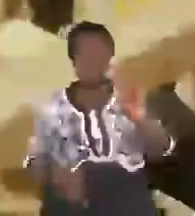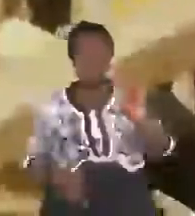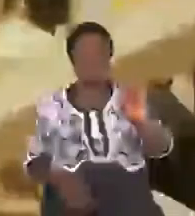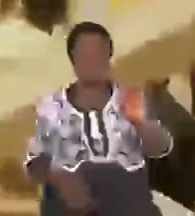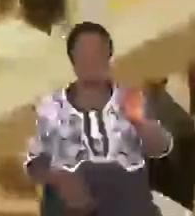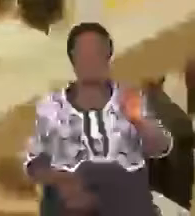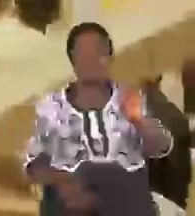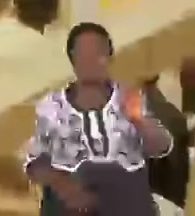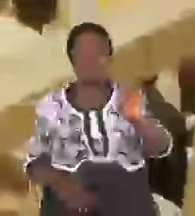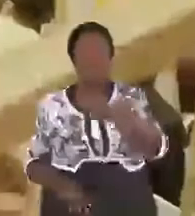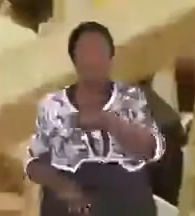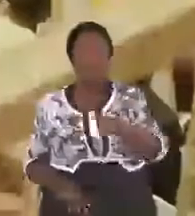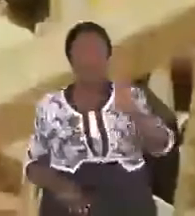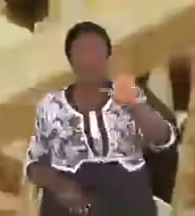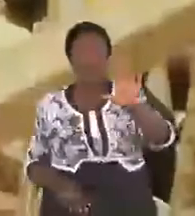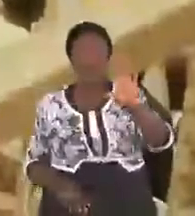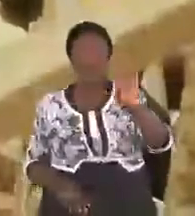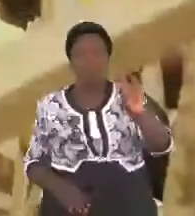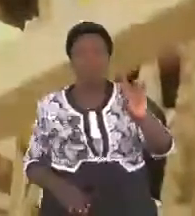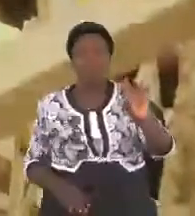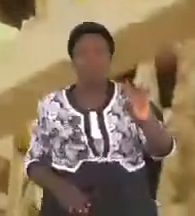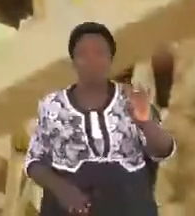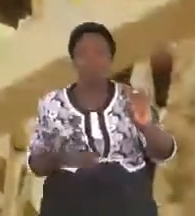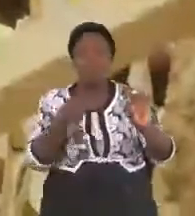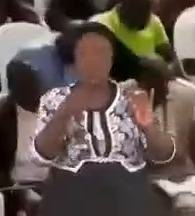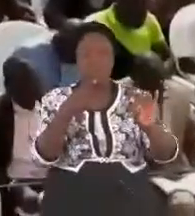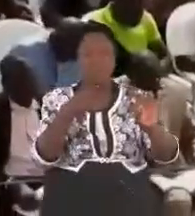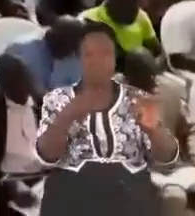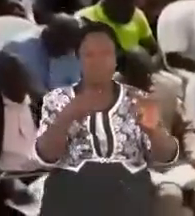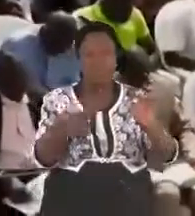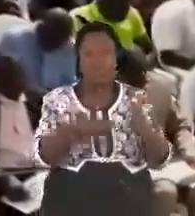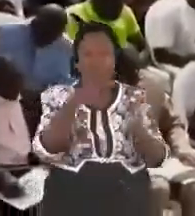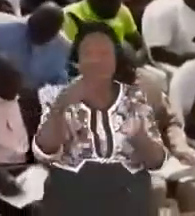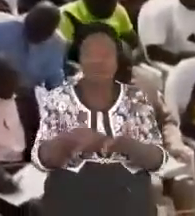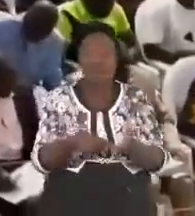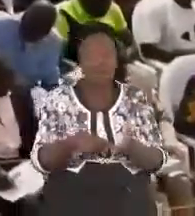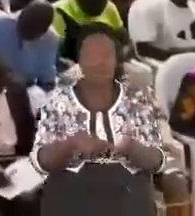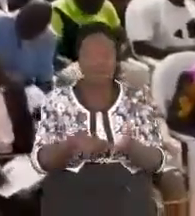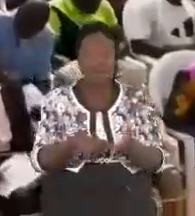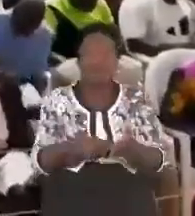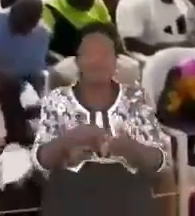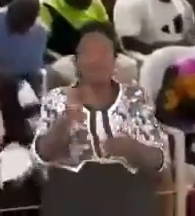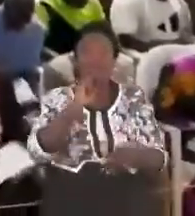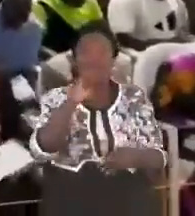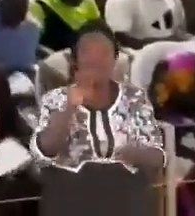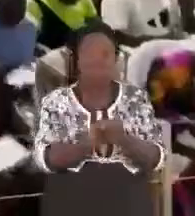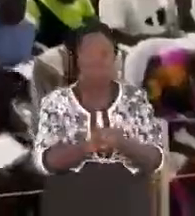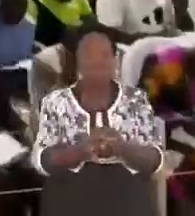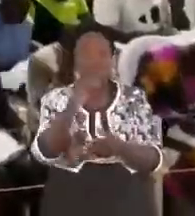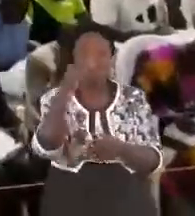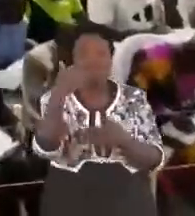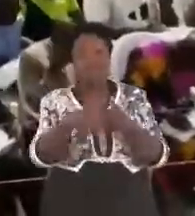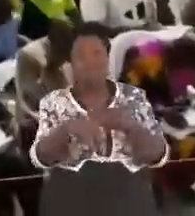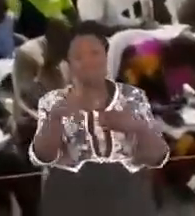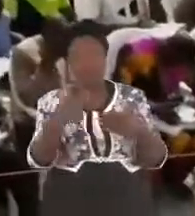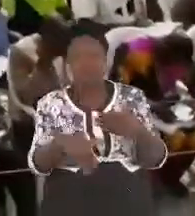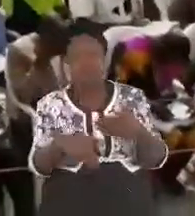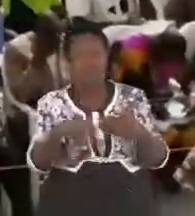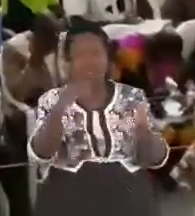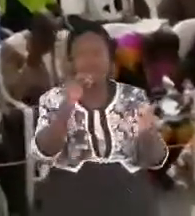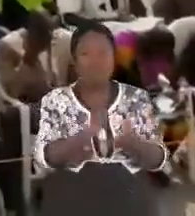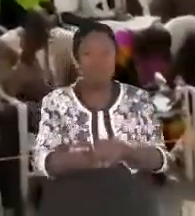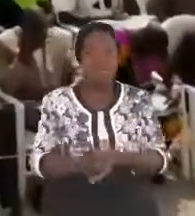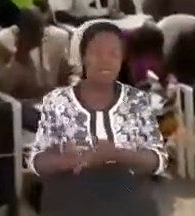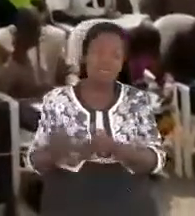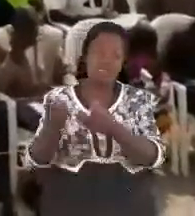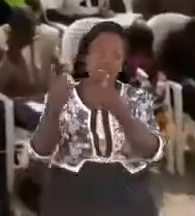58, verse 58, it says, this is that bread that came